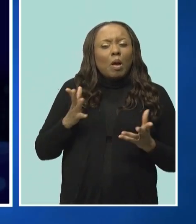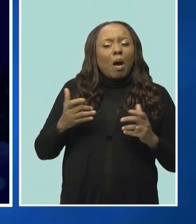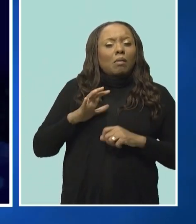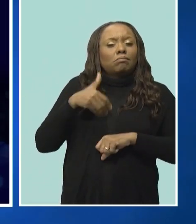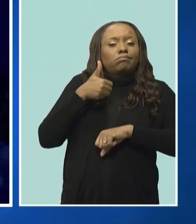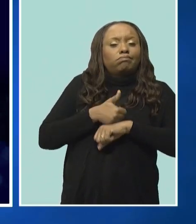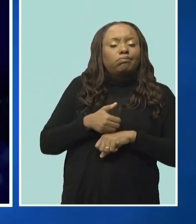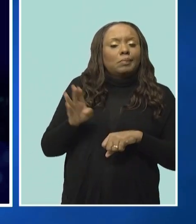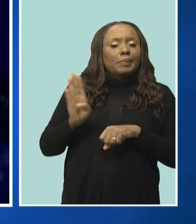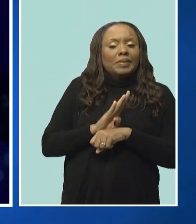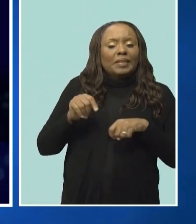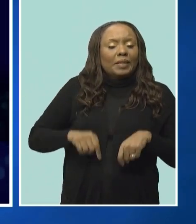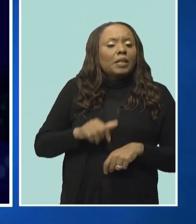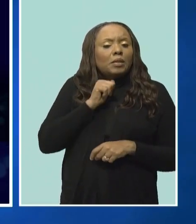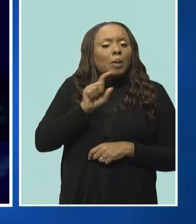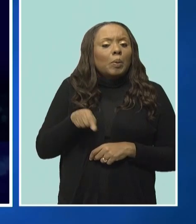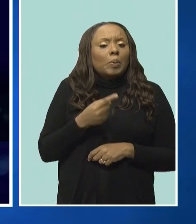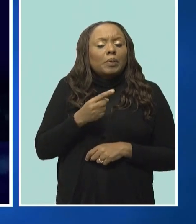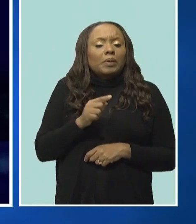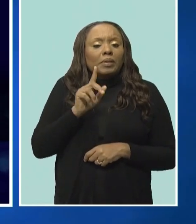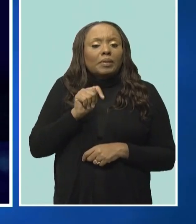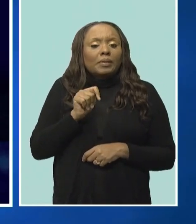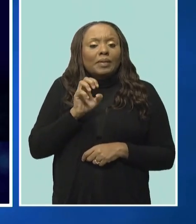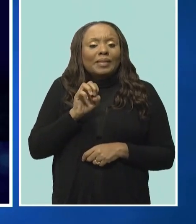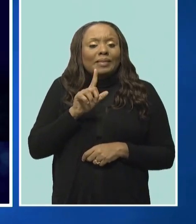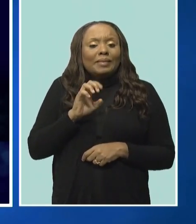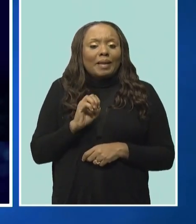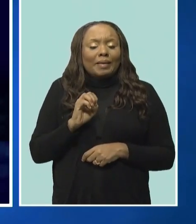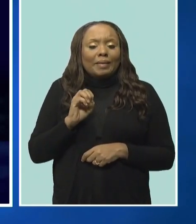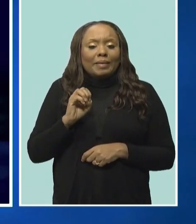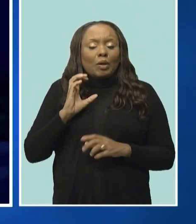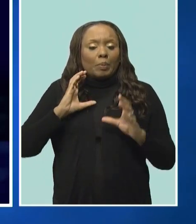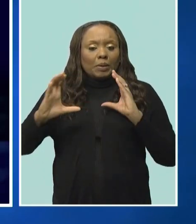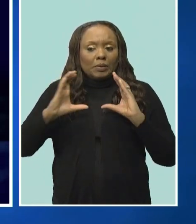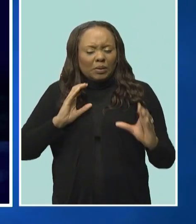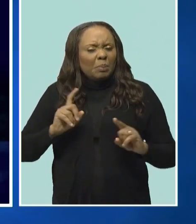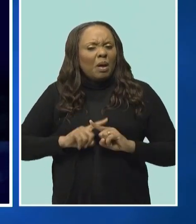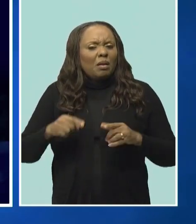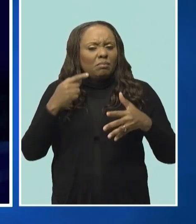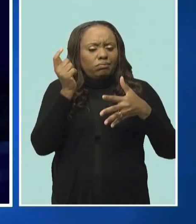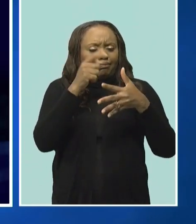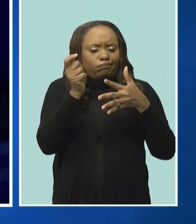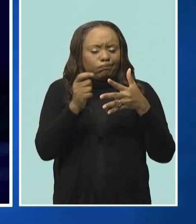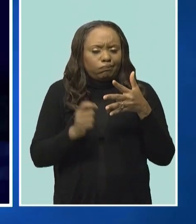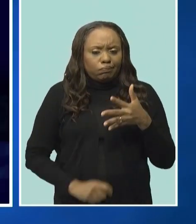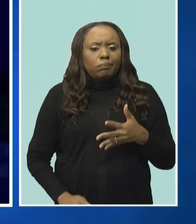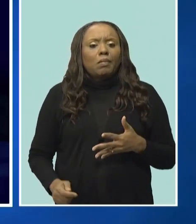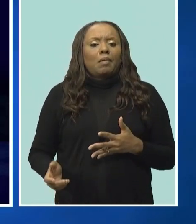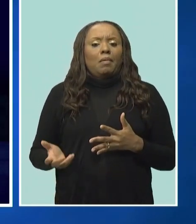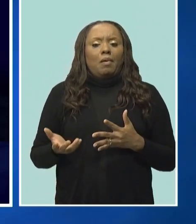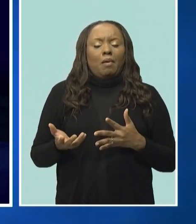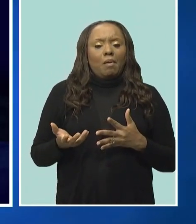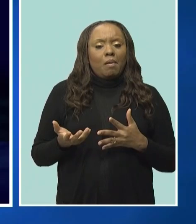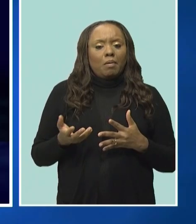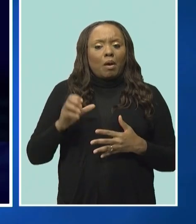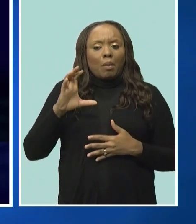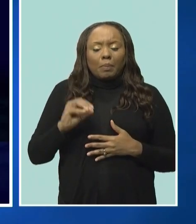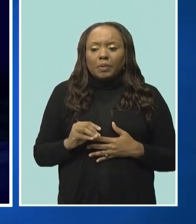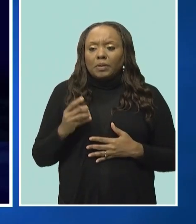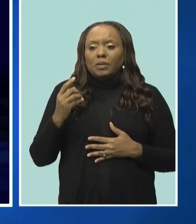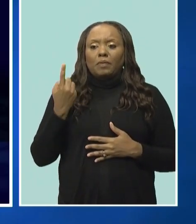for not only telecoms companies, but for a lot of various companies in the technology space, in the science